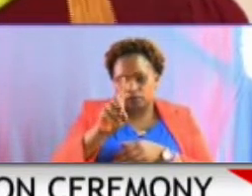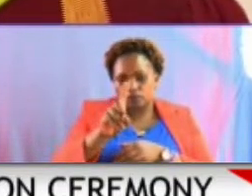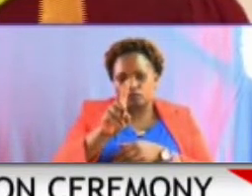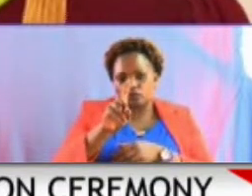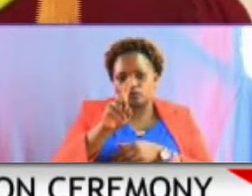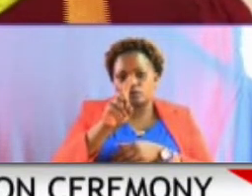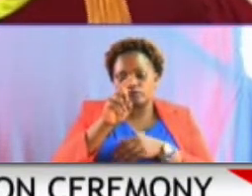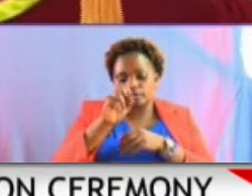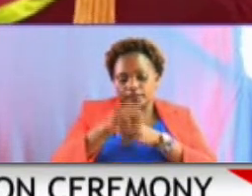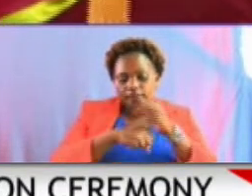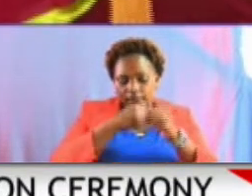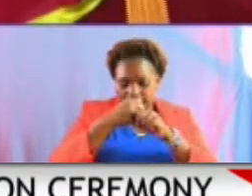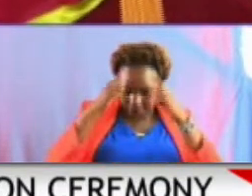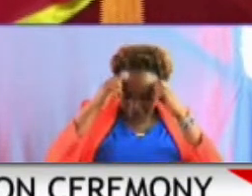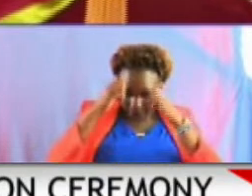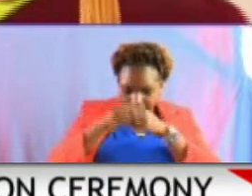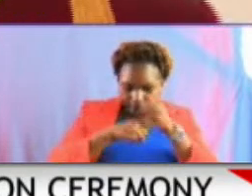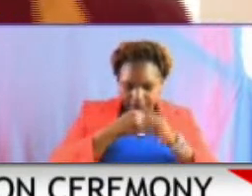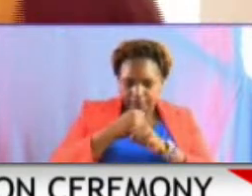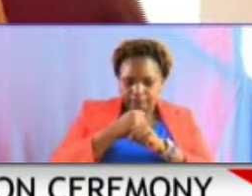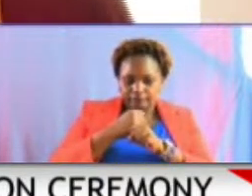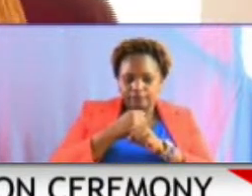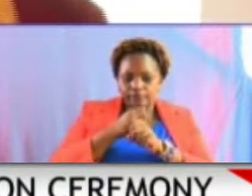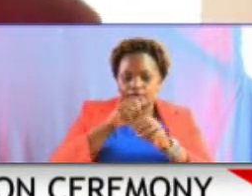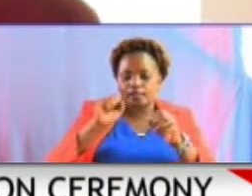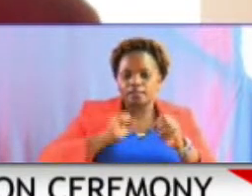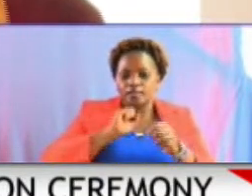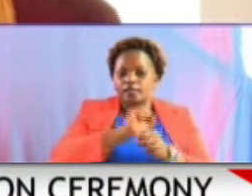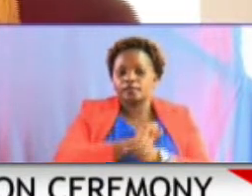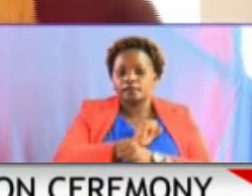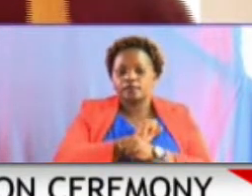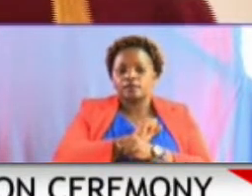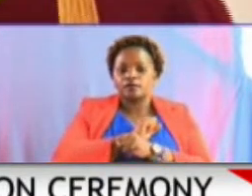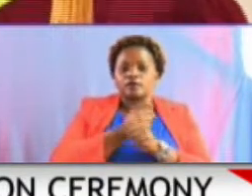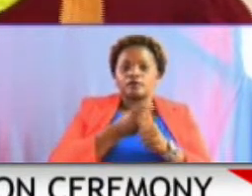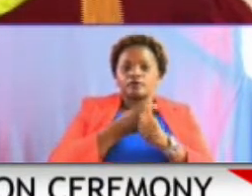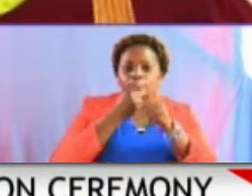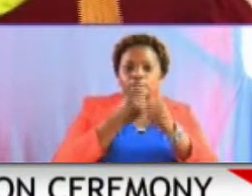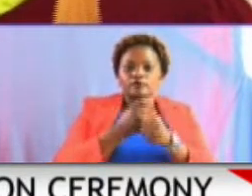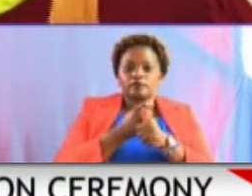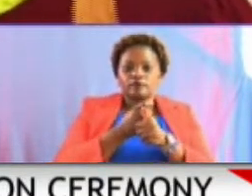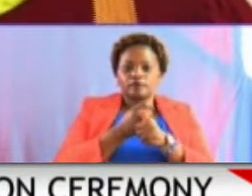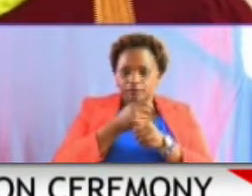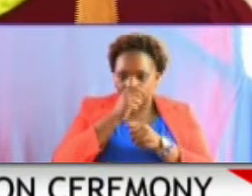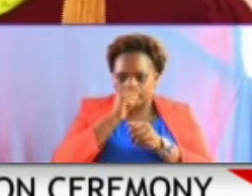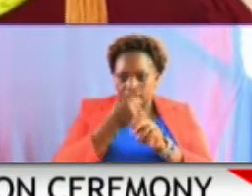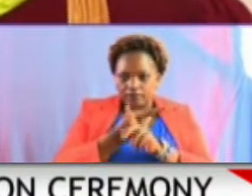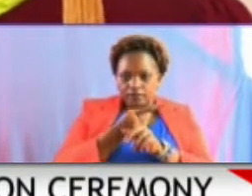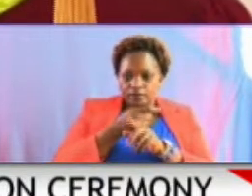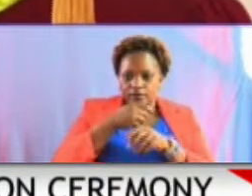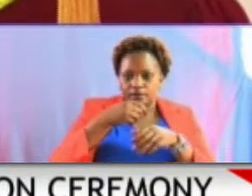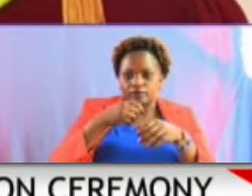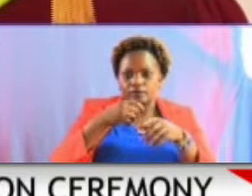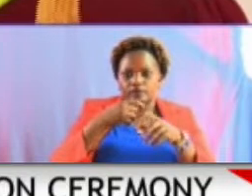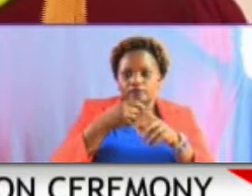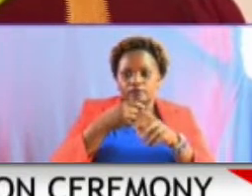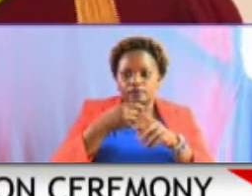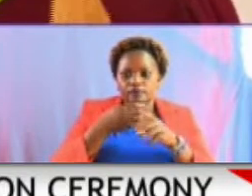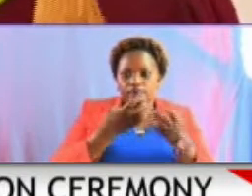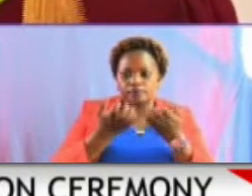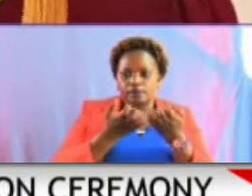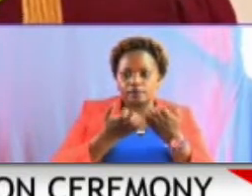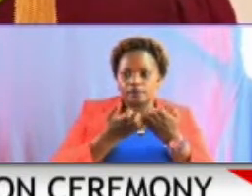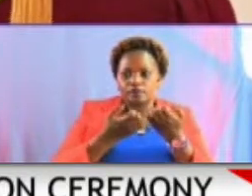year satisfied the School Board of Examiners and the Senate for the award of respective diplomas in the School of Business